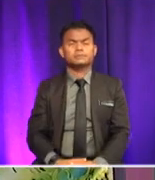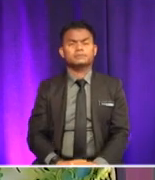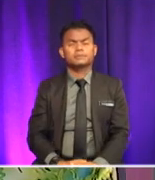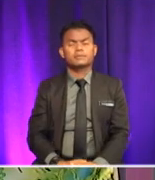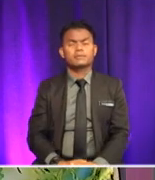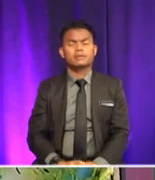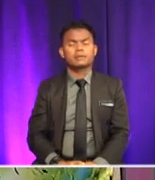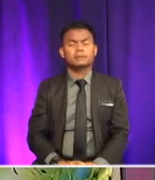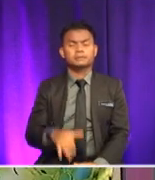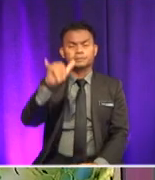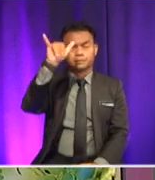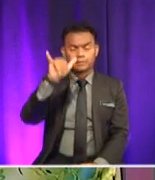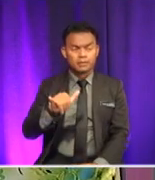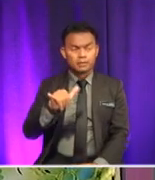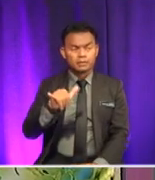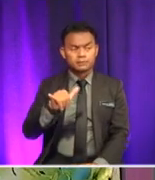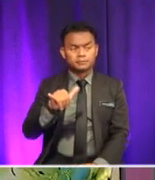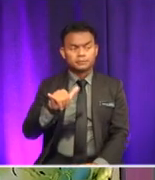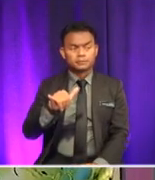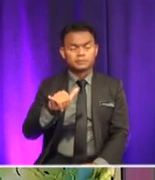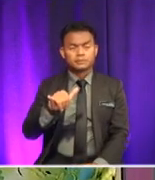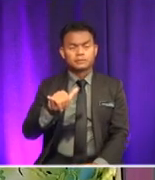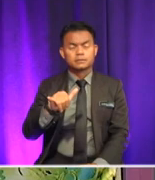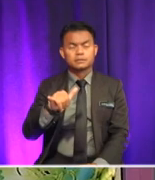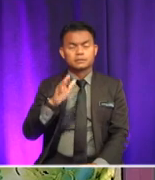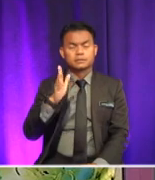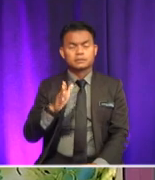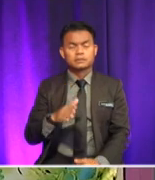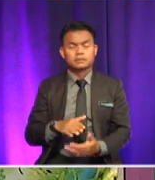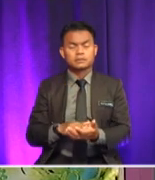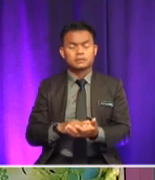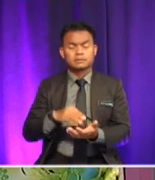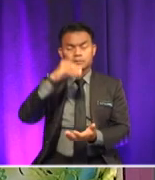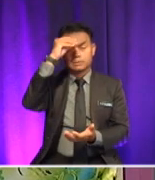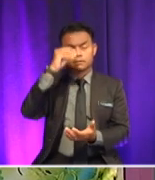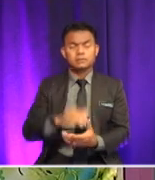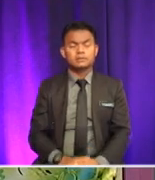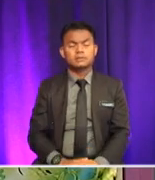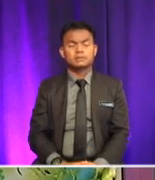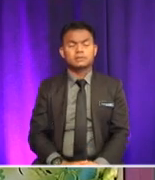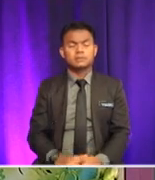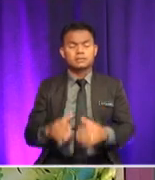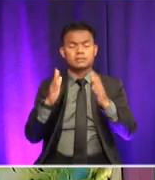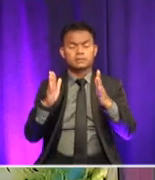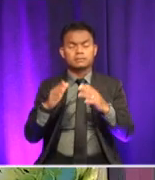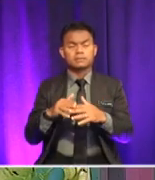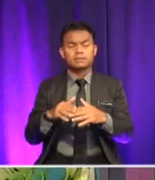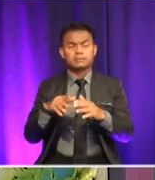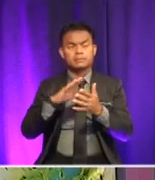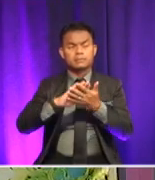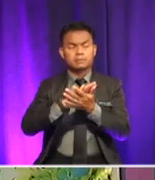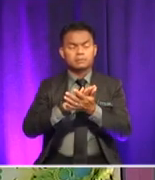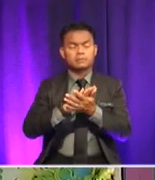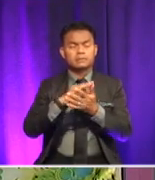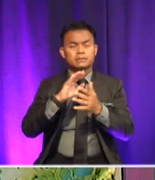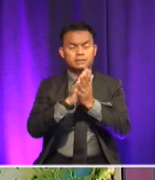know when we are actually sometimes marking your exam papers at school. Oh. What they do is, it's okay lah teacher, I focus on the